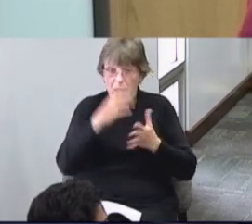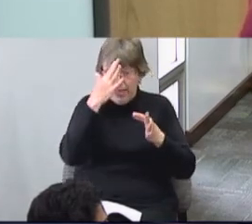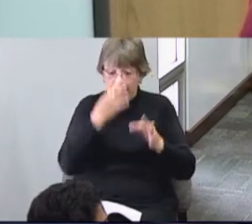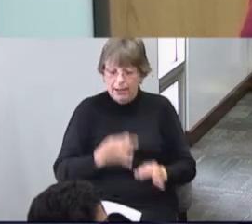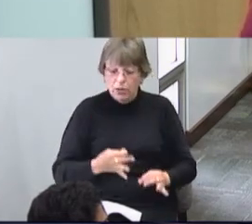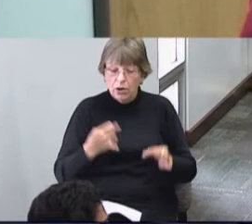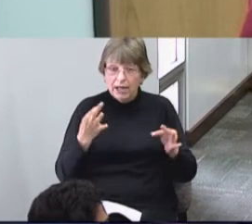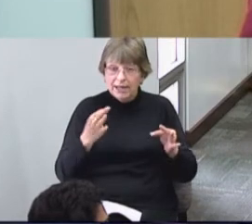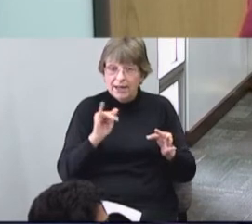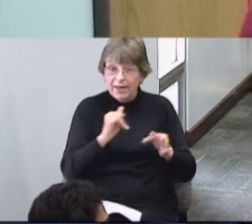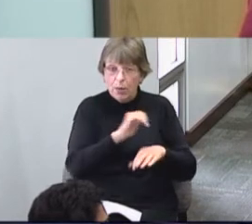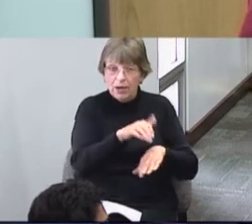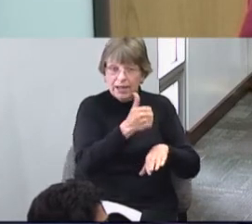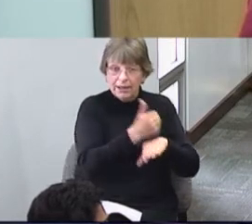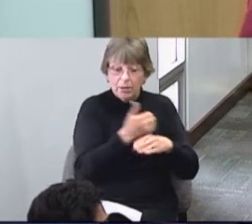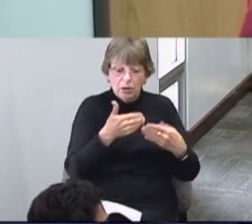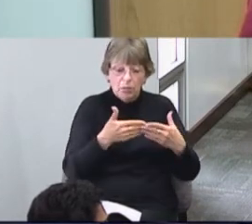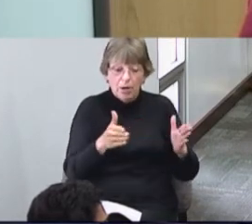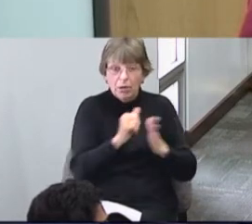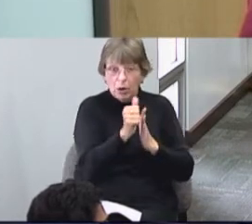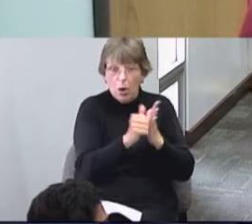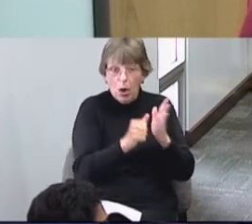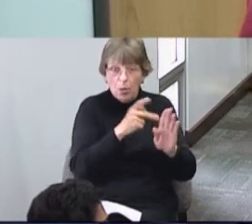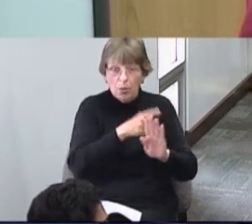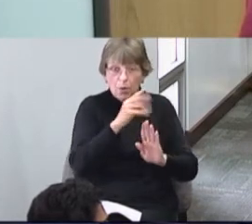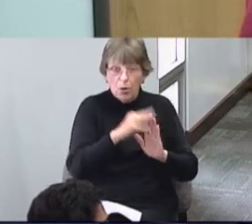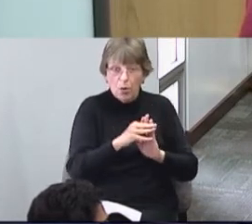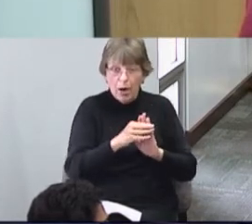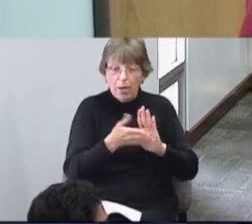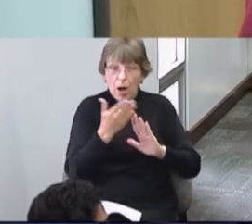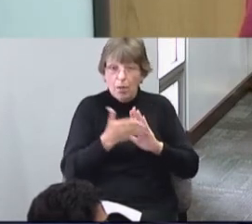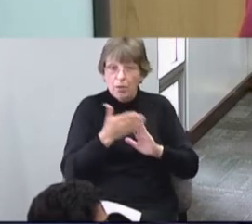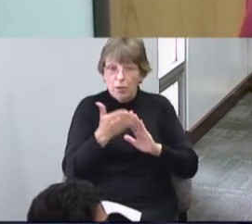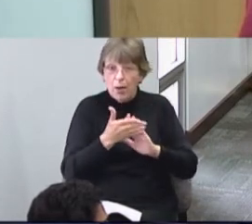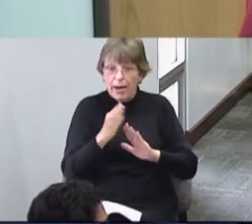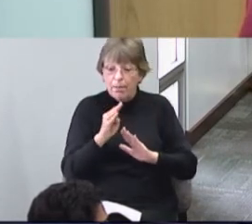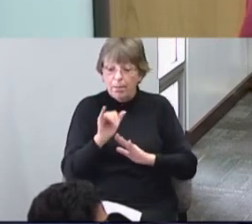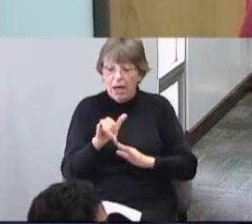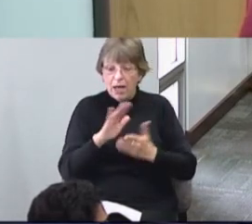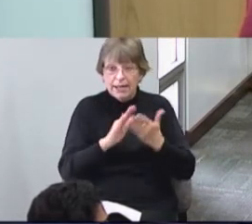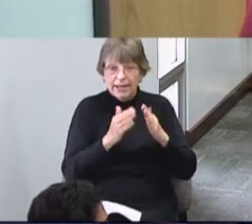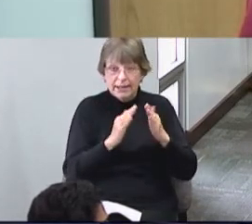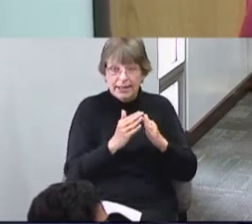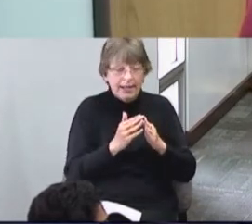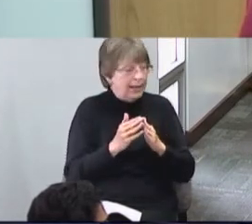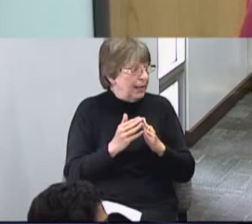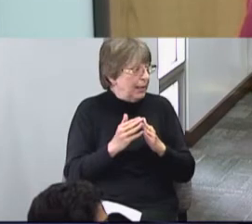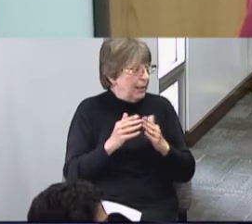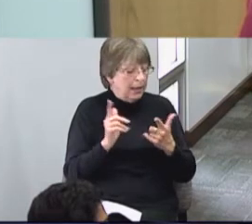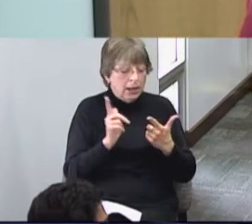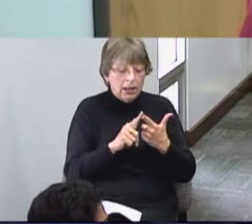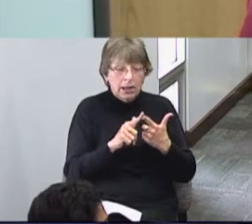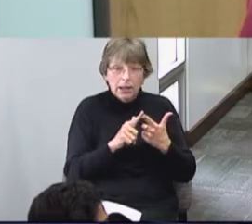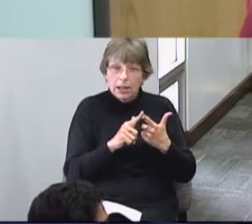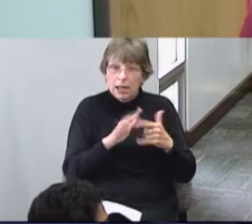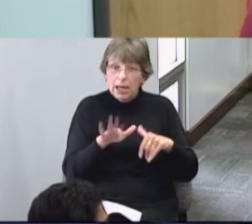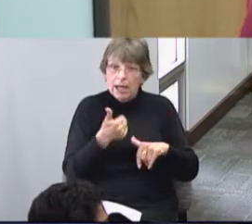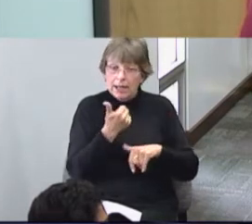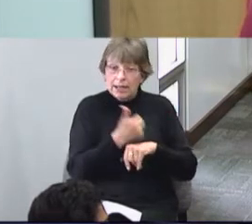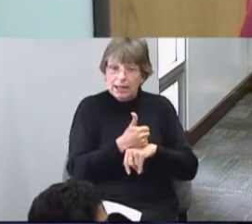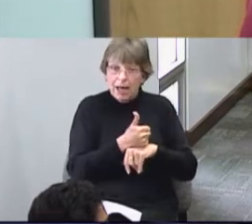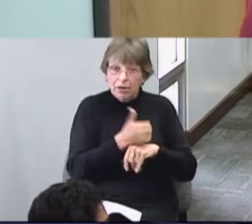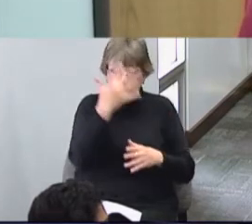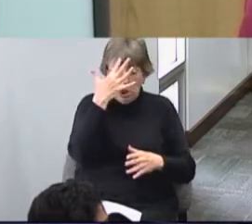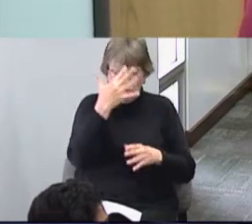one, would establish a public art program operated by the city. 2, establish a public art